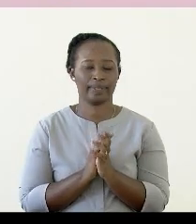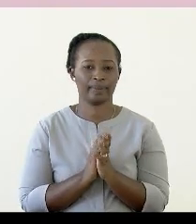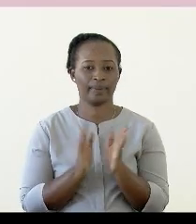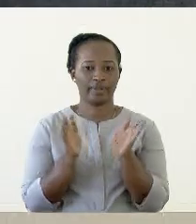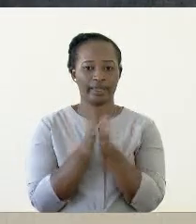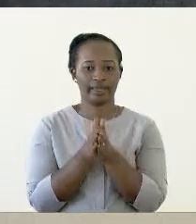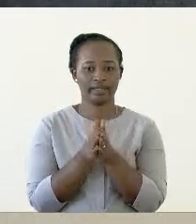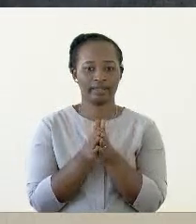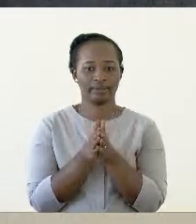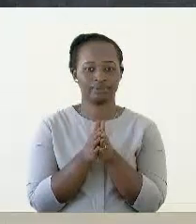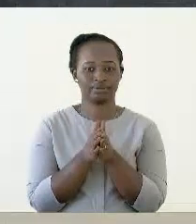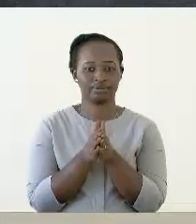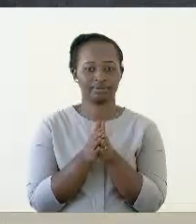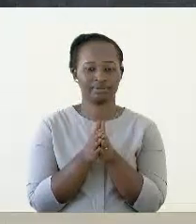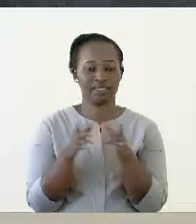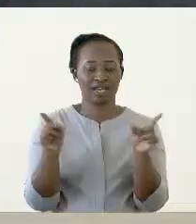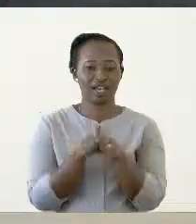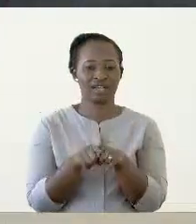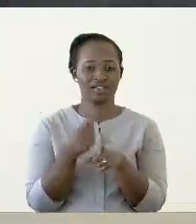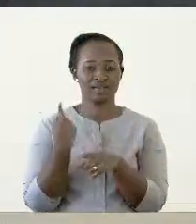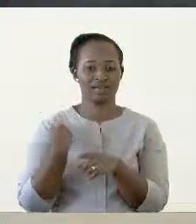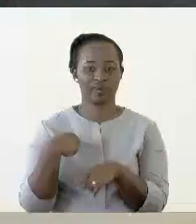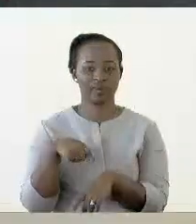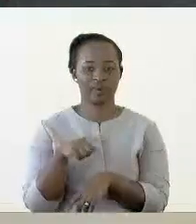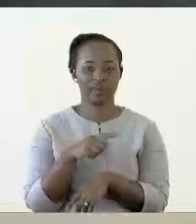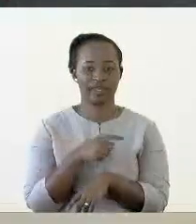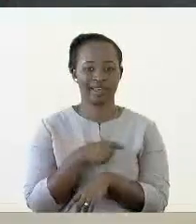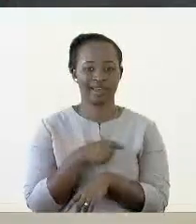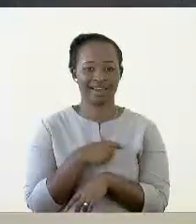And as we are